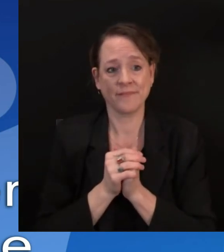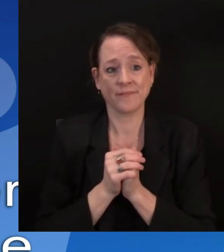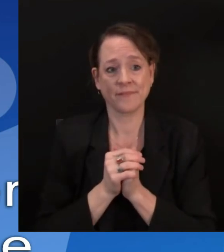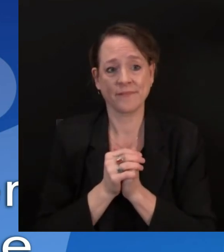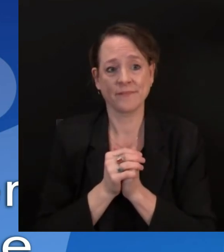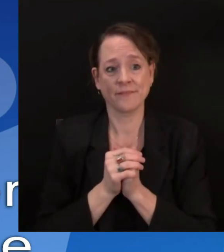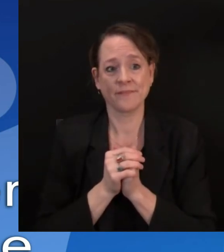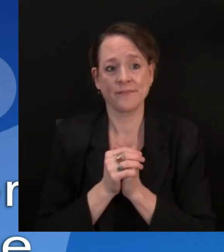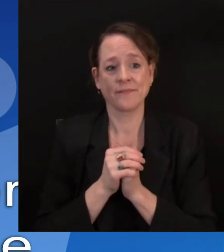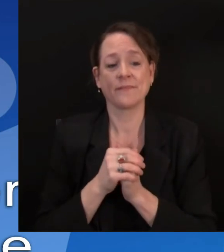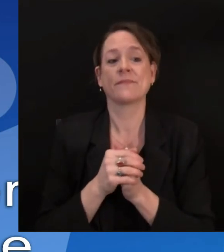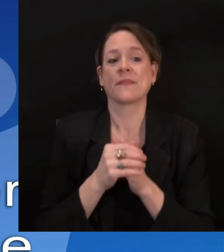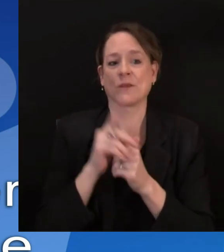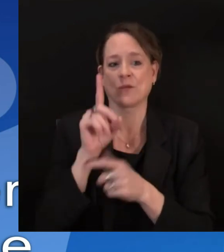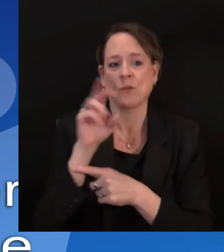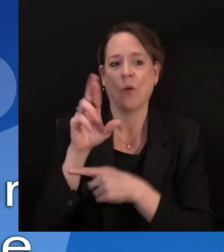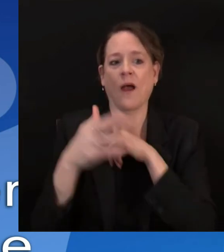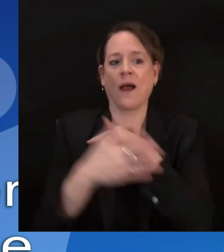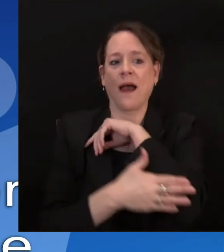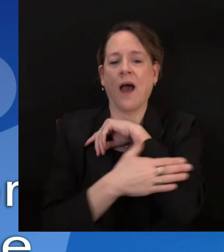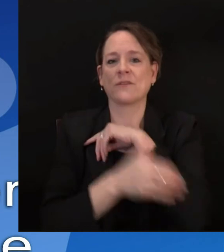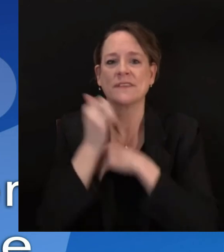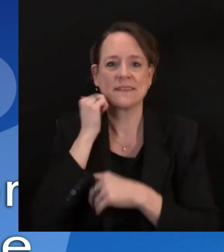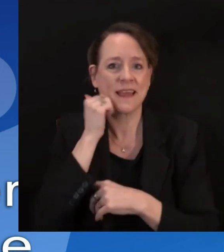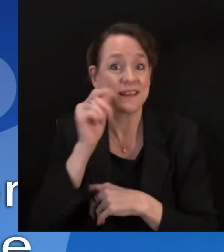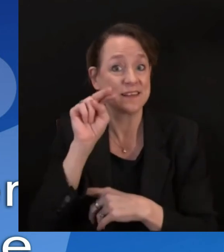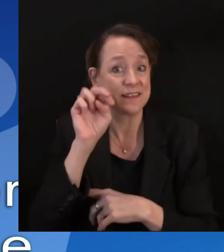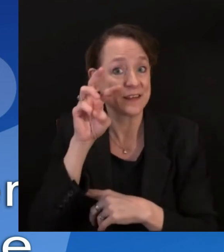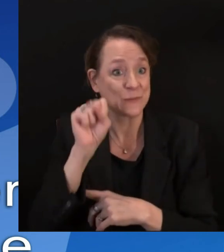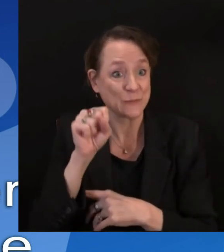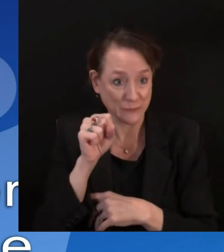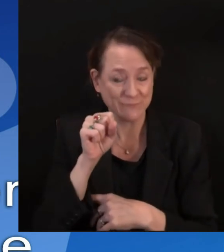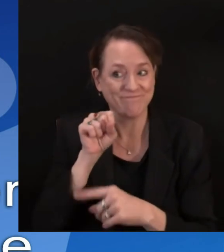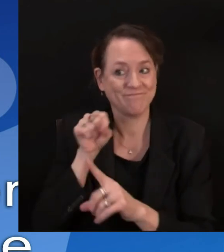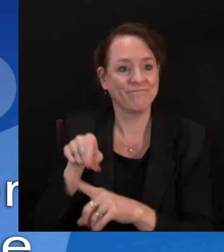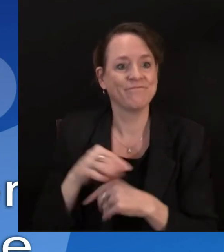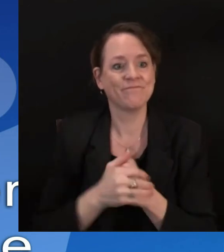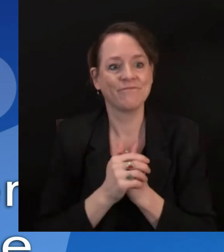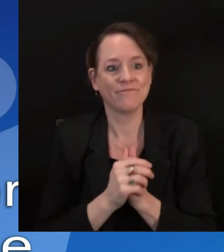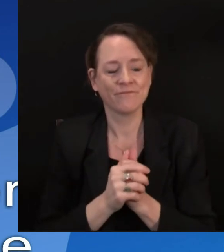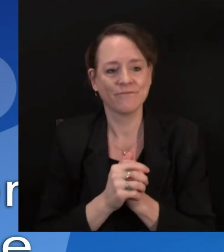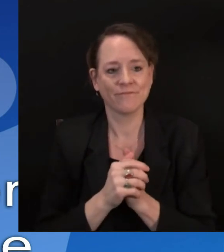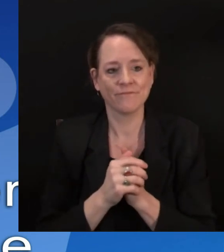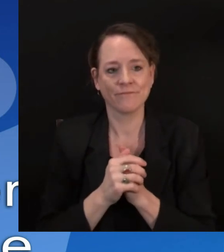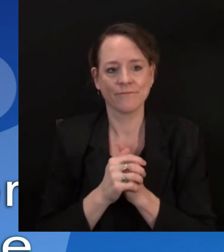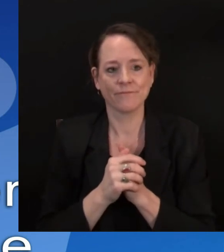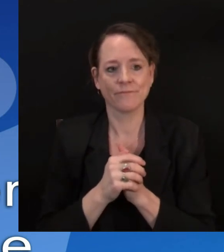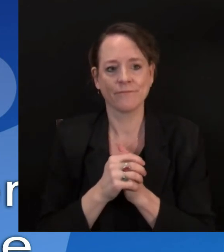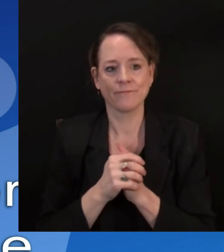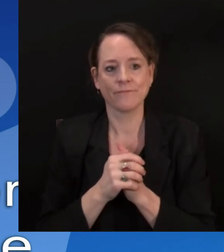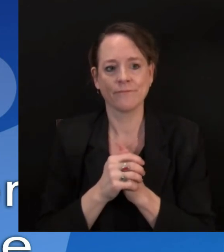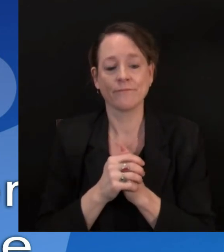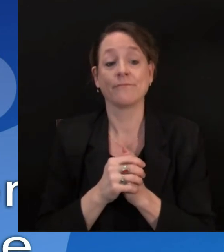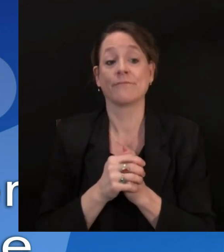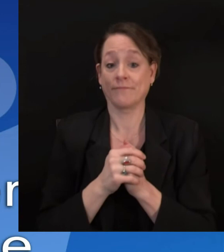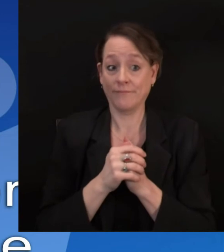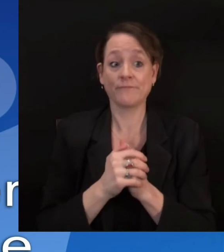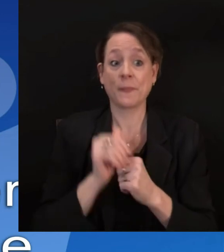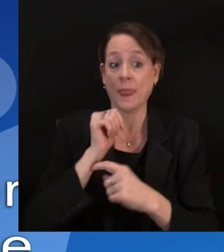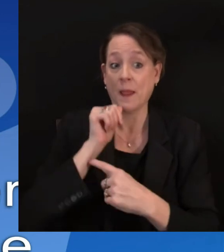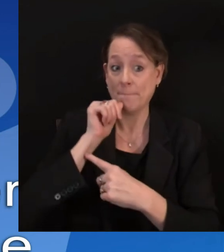Yes, good afternoon. I will throw this out to whoever can answer it best, and maybe we're getting a bit ahead of ourselves. Tomorrow, they'll be rolling out the launch